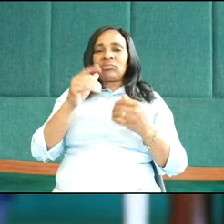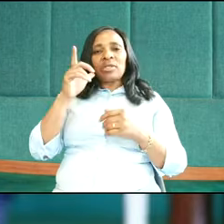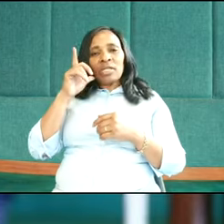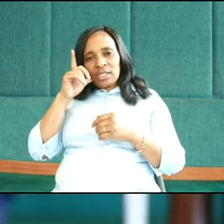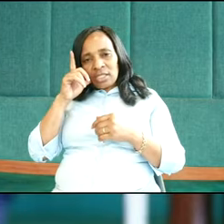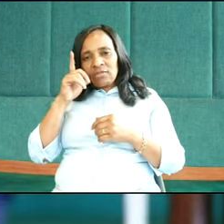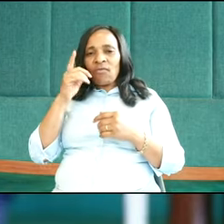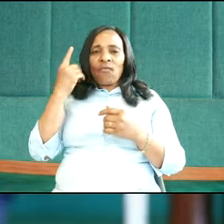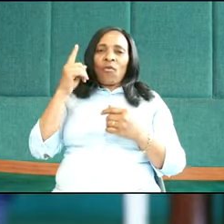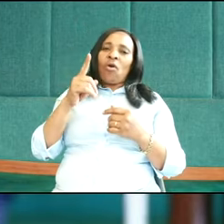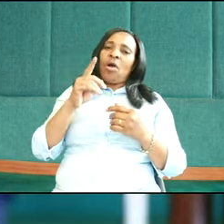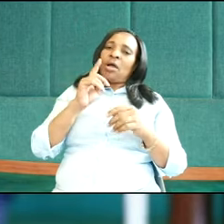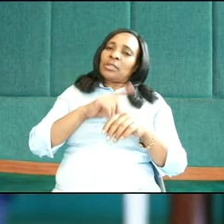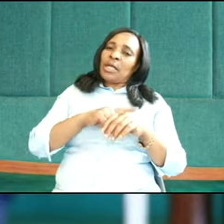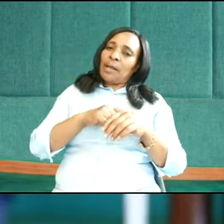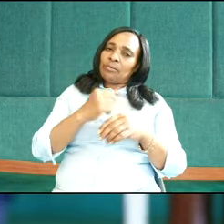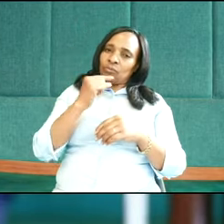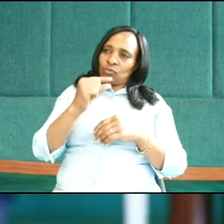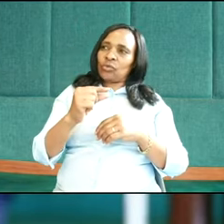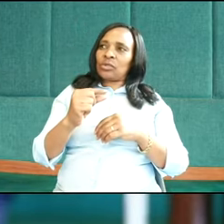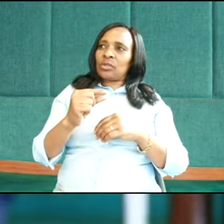it for a moment.